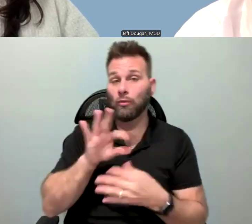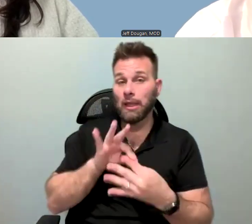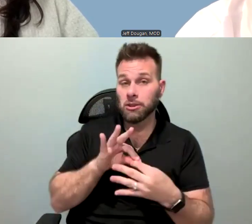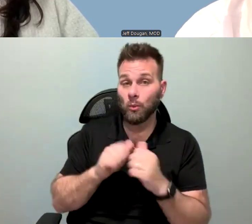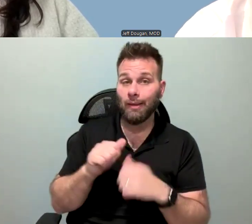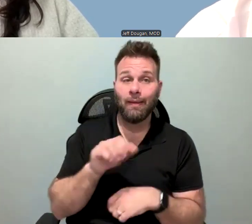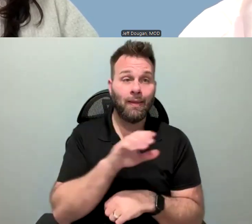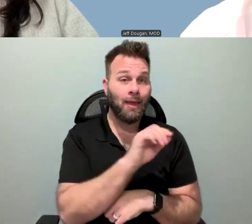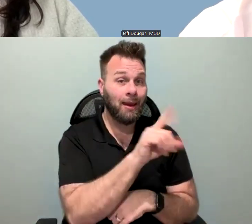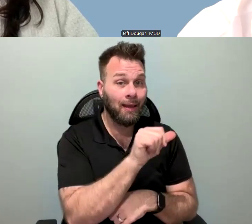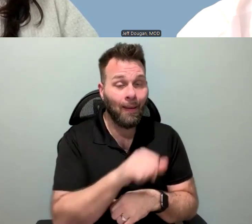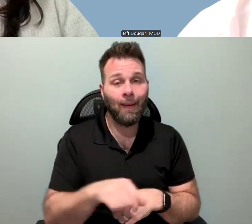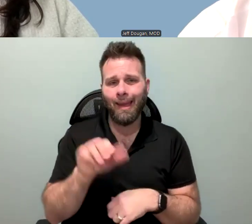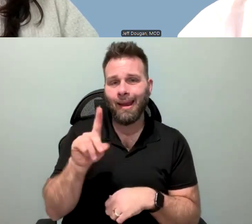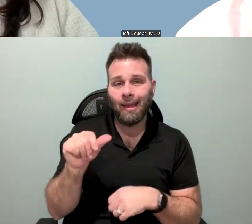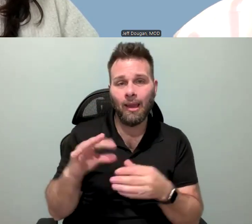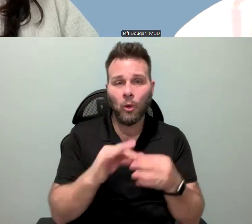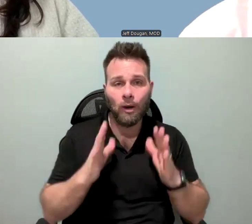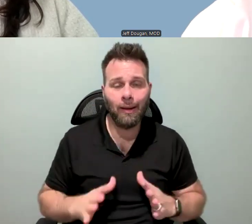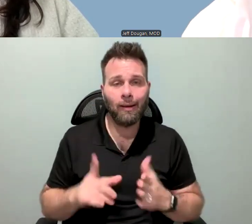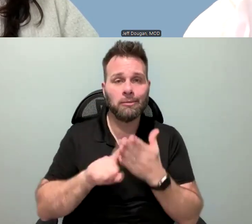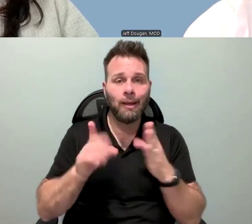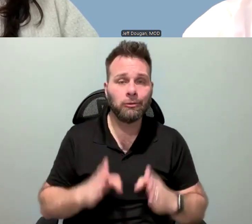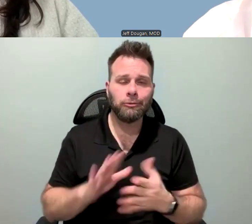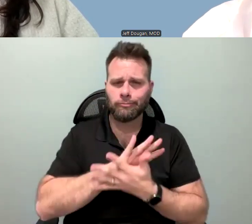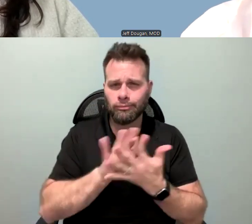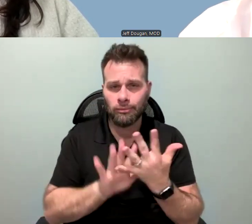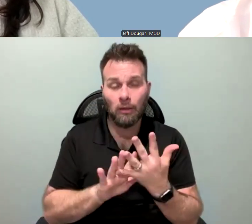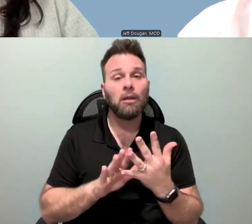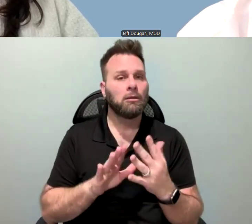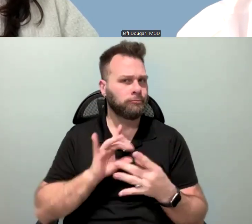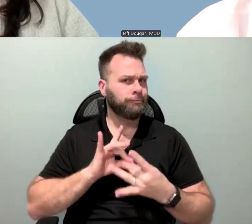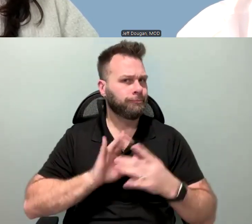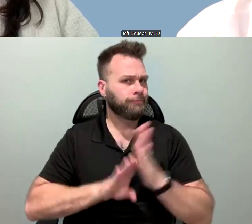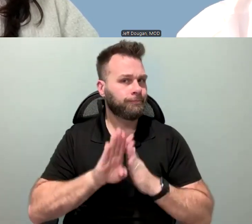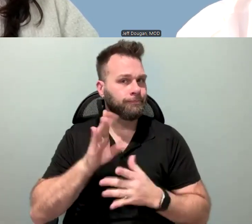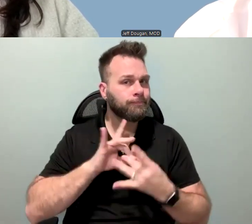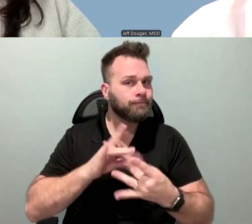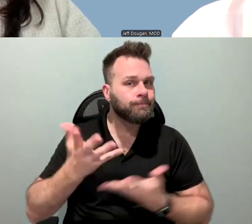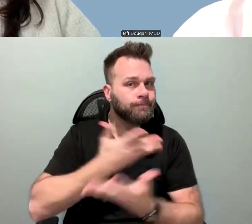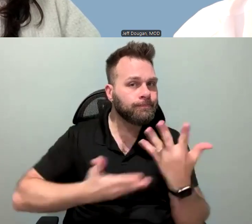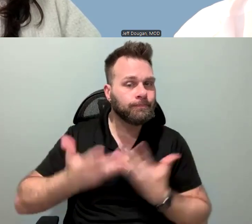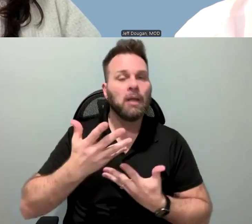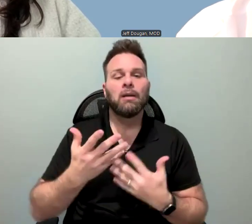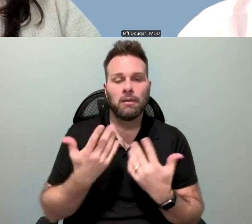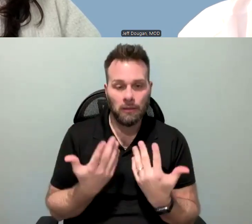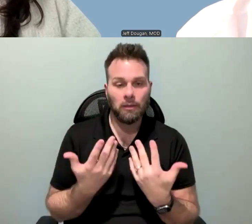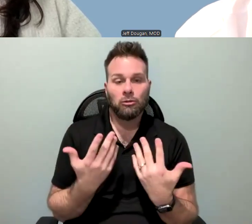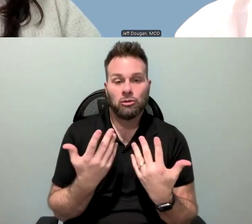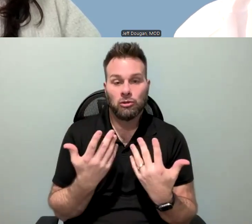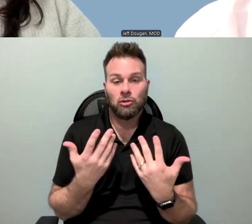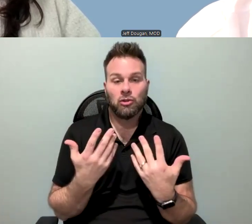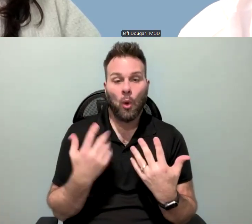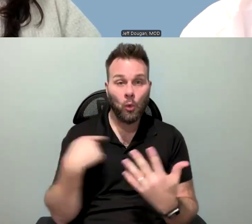building inspector, and Centers for Independent Living are also growing during that time. So when we can do this coordinated